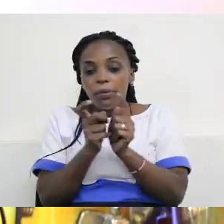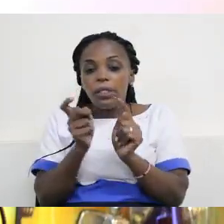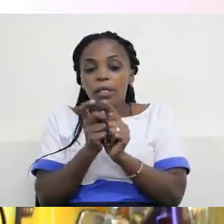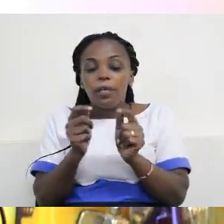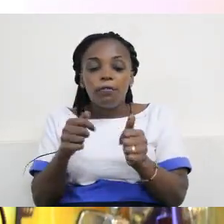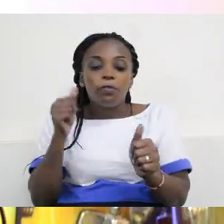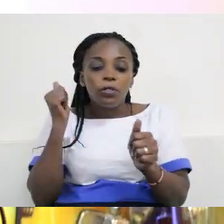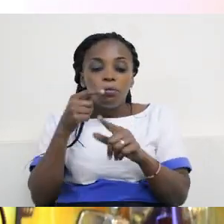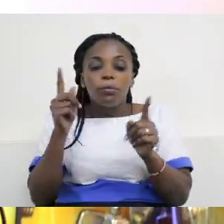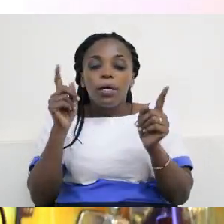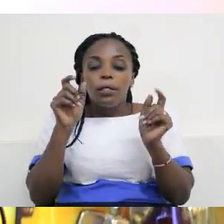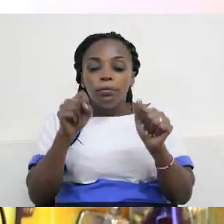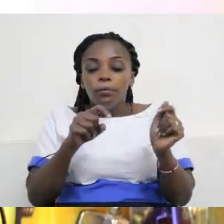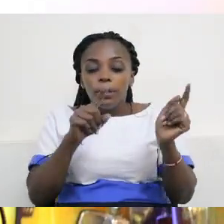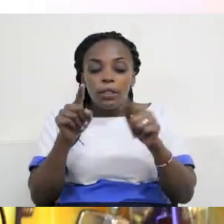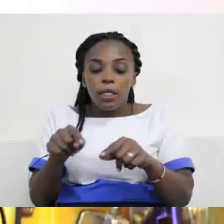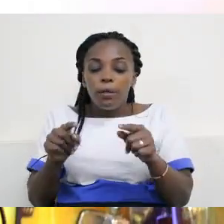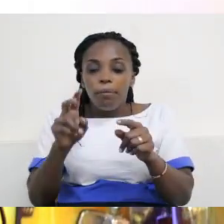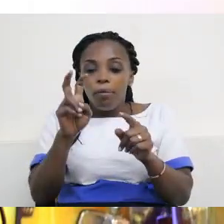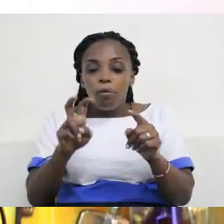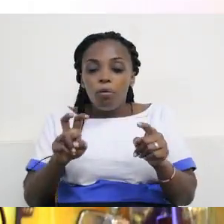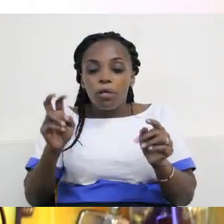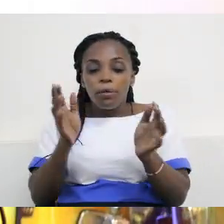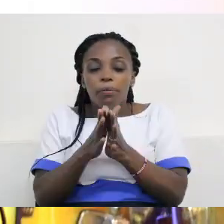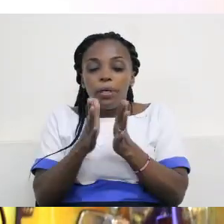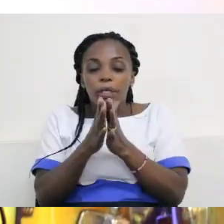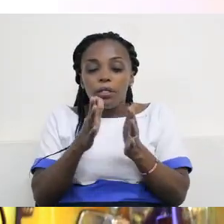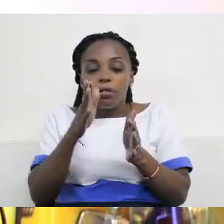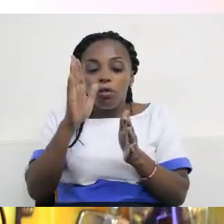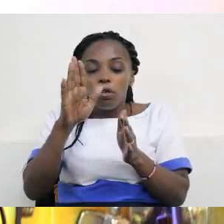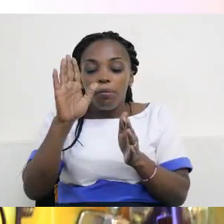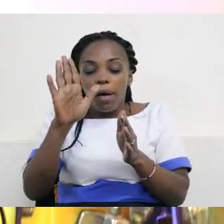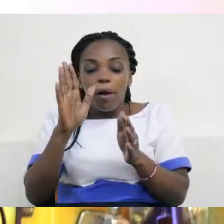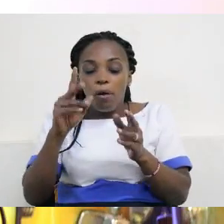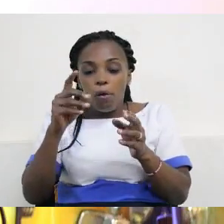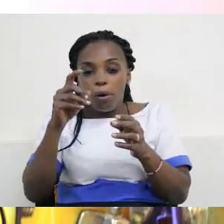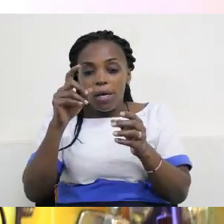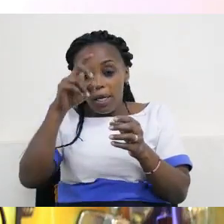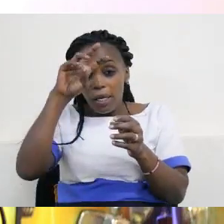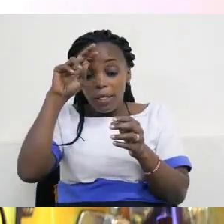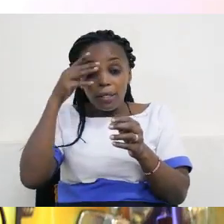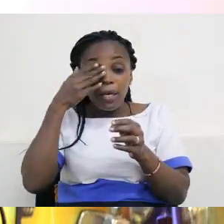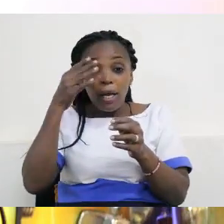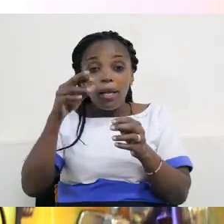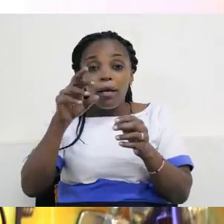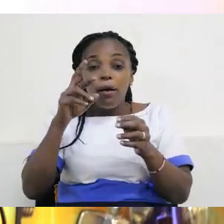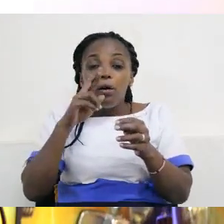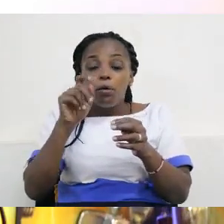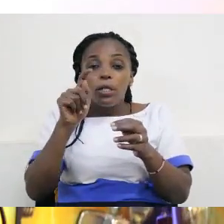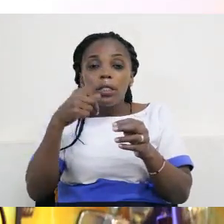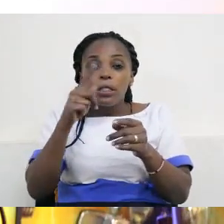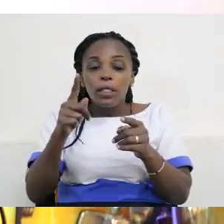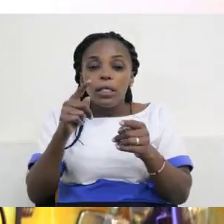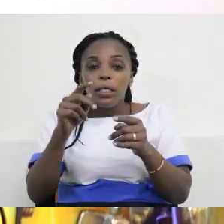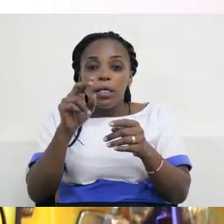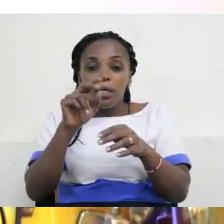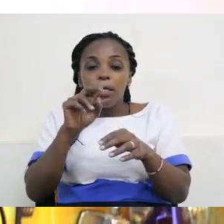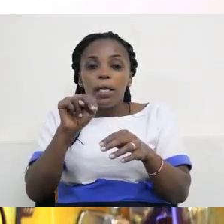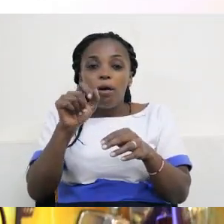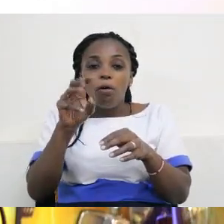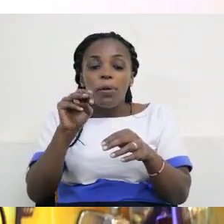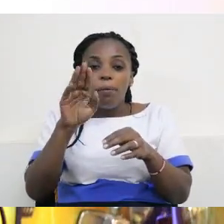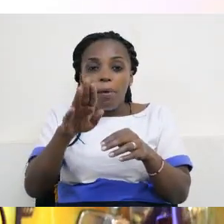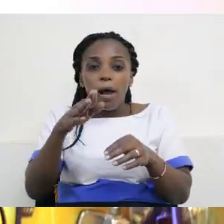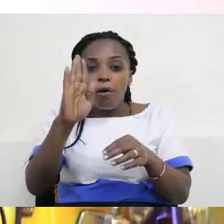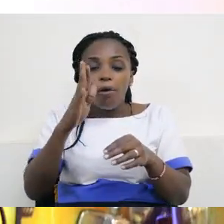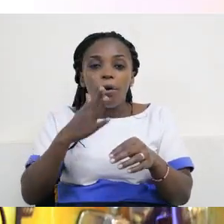she comes seeking the praise of the God of Israel. Ruth says to Naomi, "Your God shall be my God." That's what